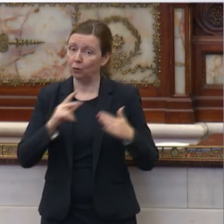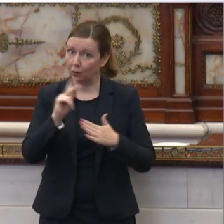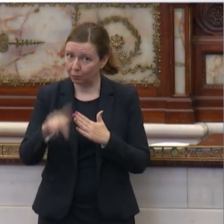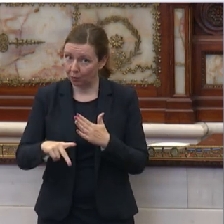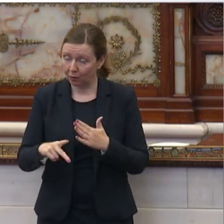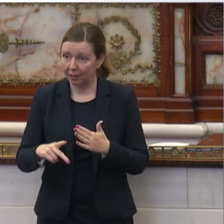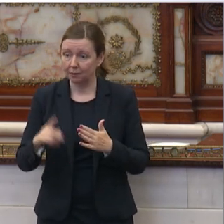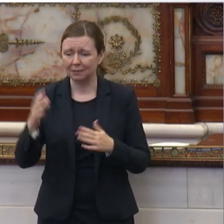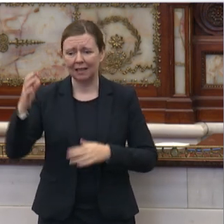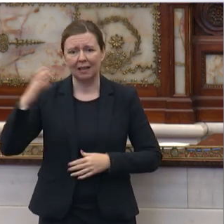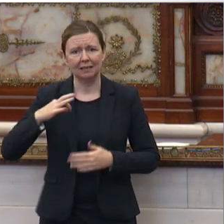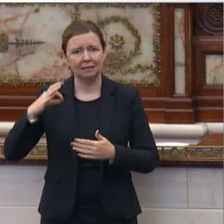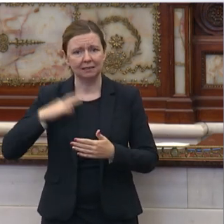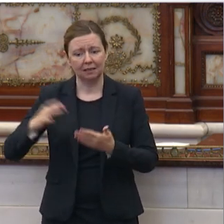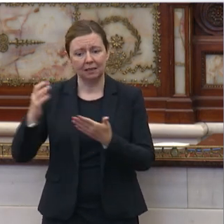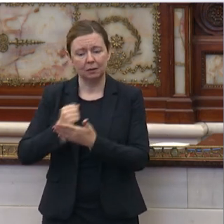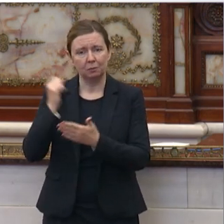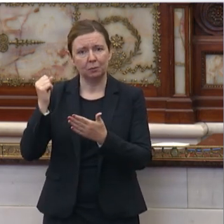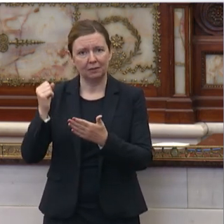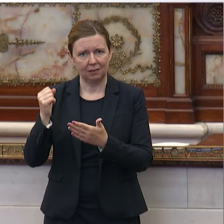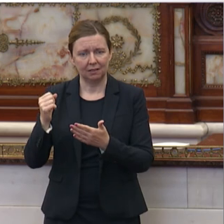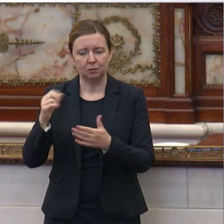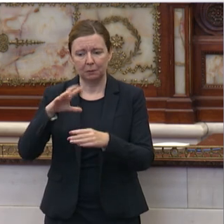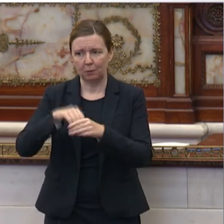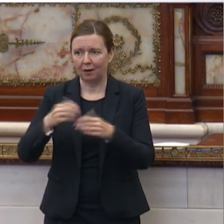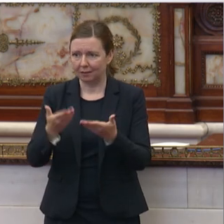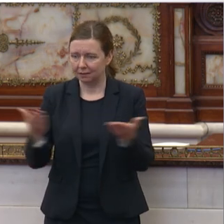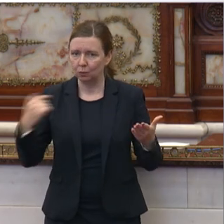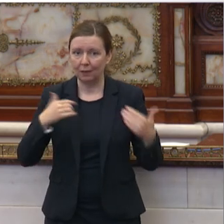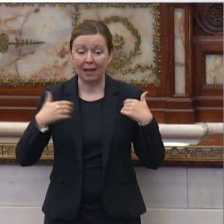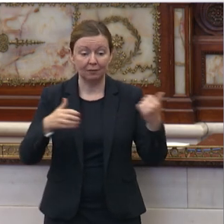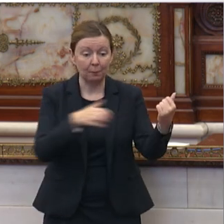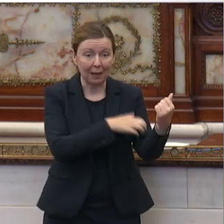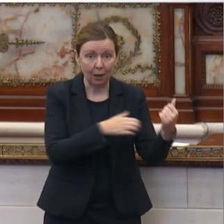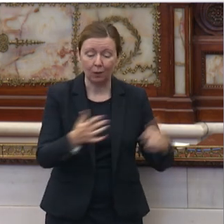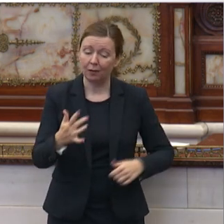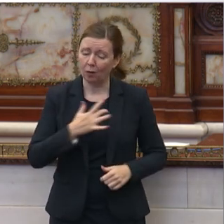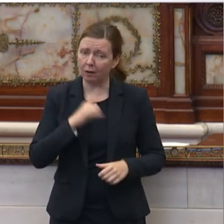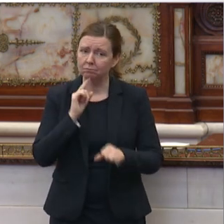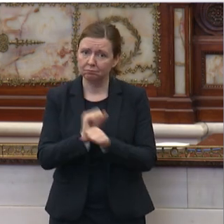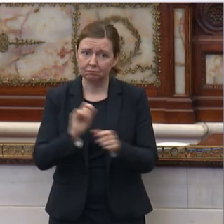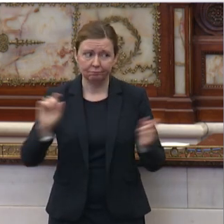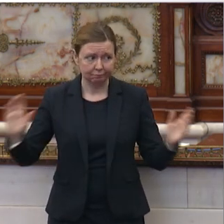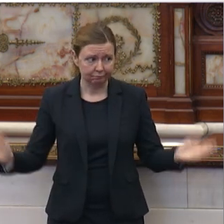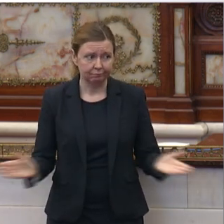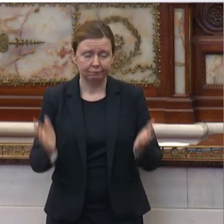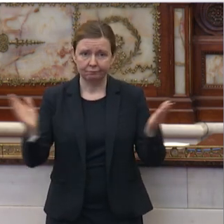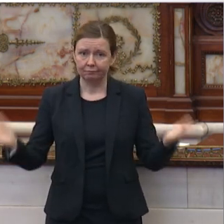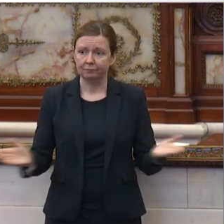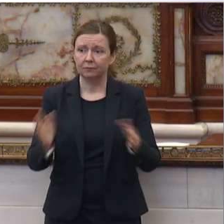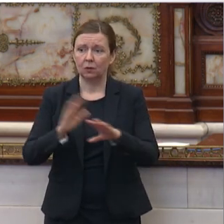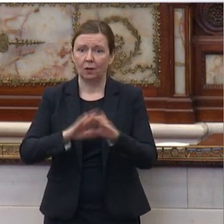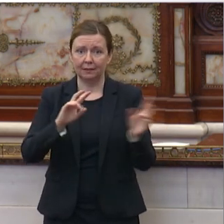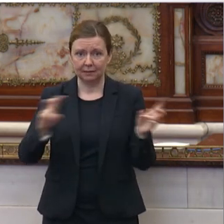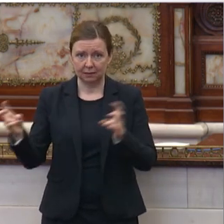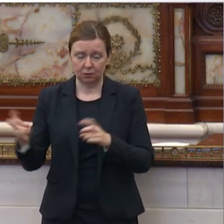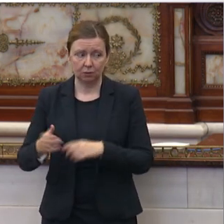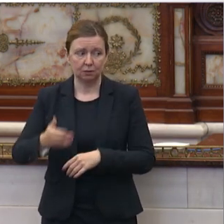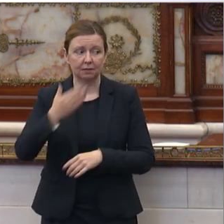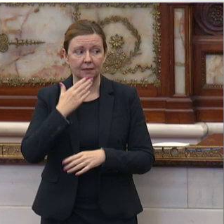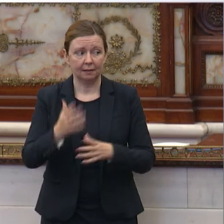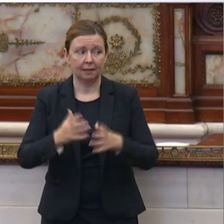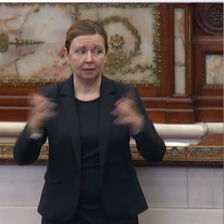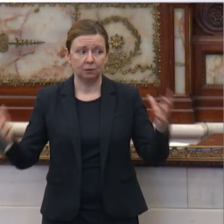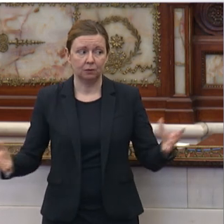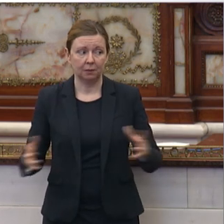it's a privilege to be a part of this body that has the power and the heart to truly move the needle on these issues. Thank you so